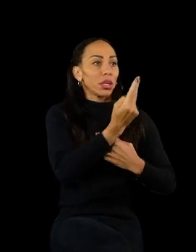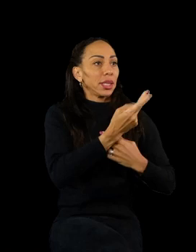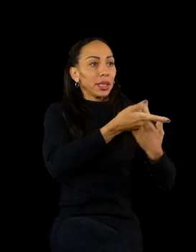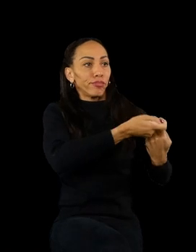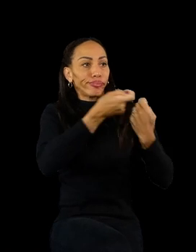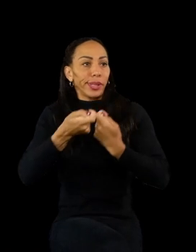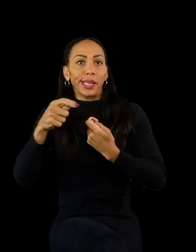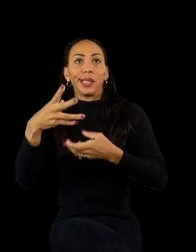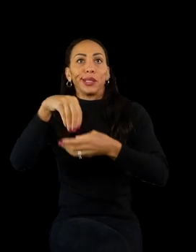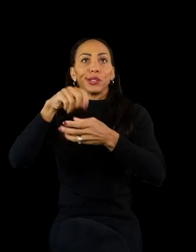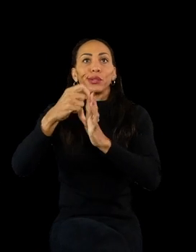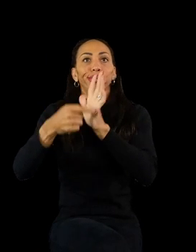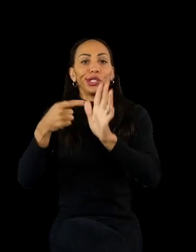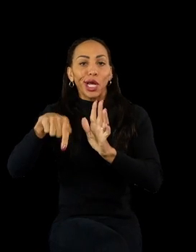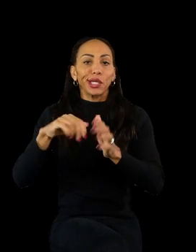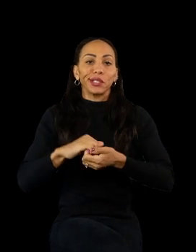with your team.